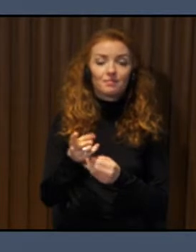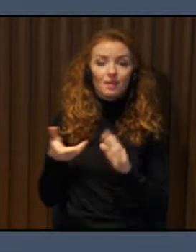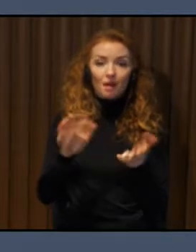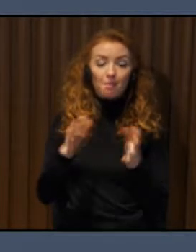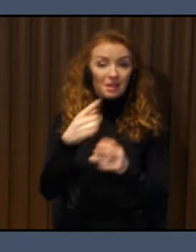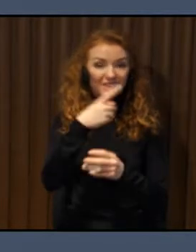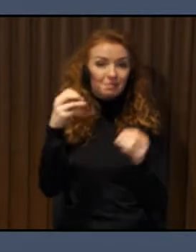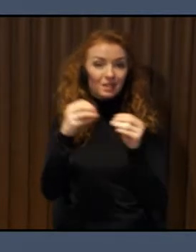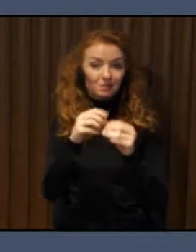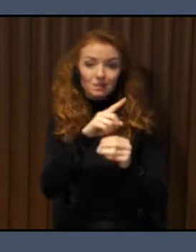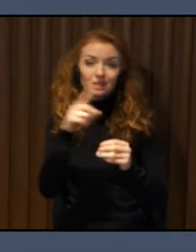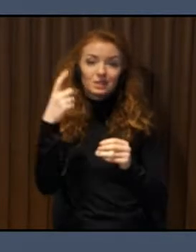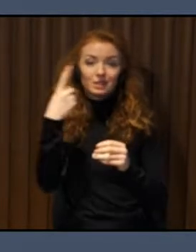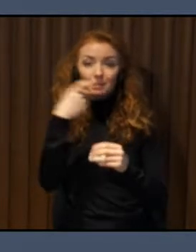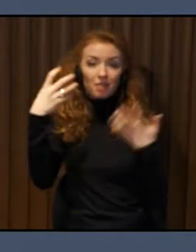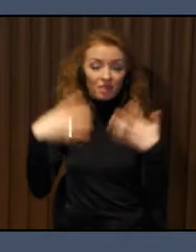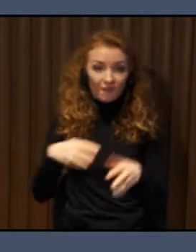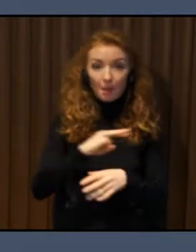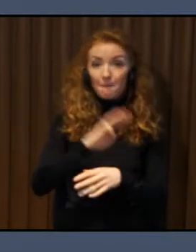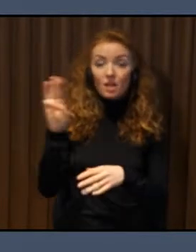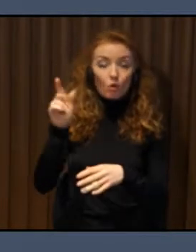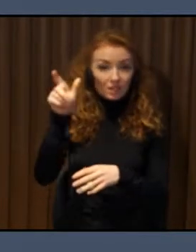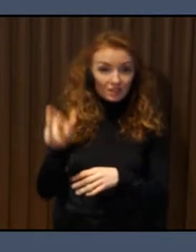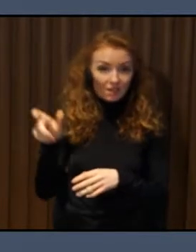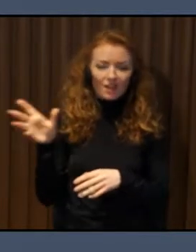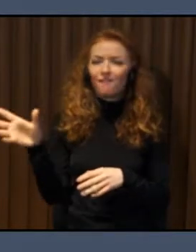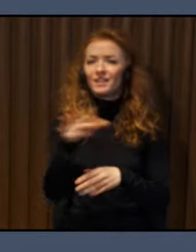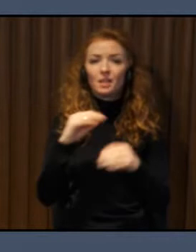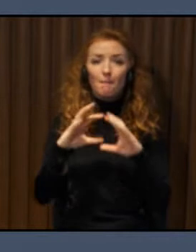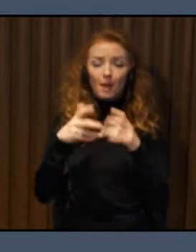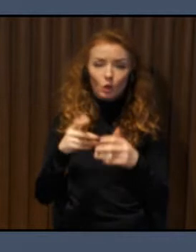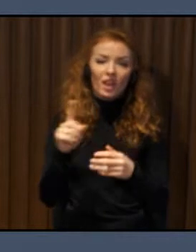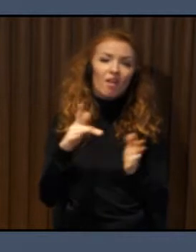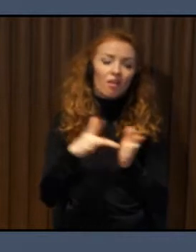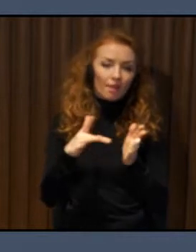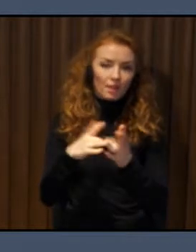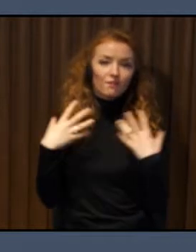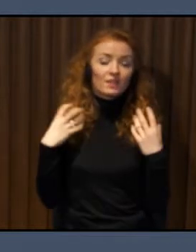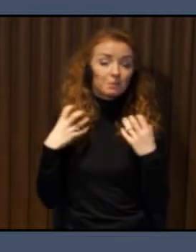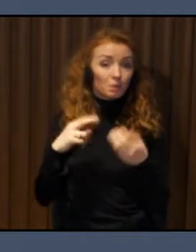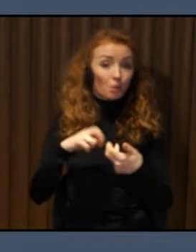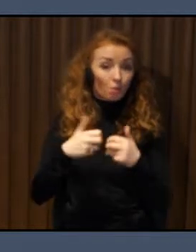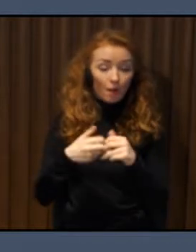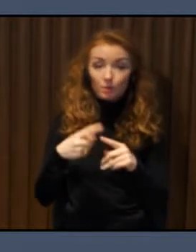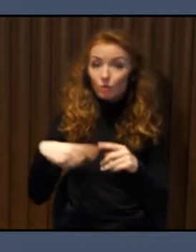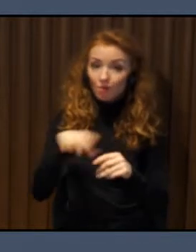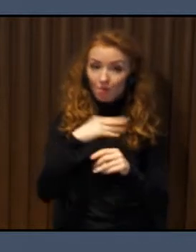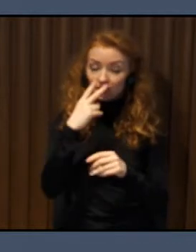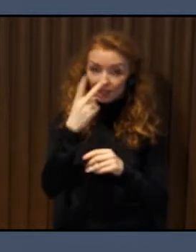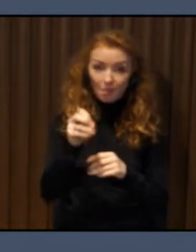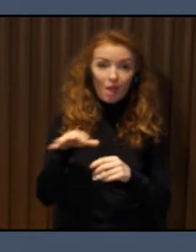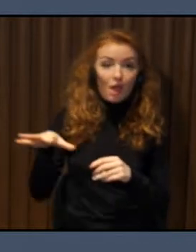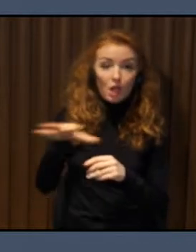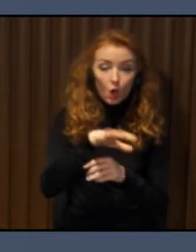have a group from 10 to 16 people, at least one of them have some kind of disability, if we can see it, or if we can't see